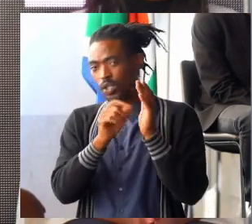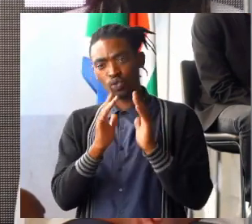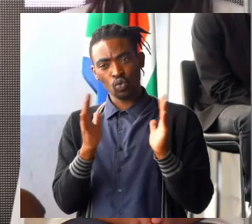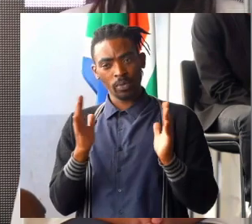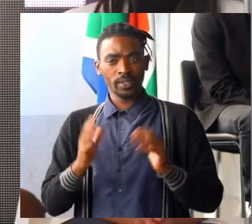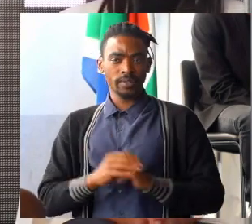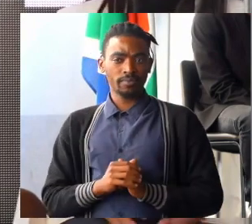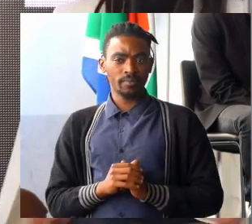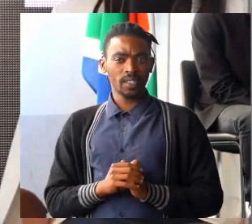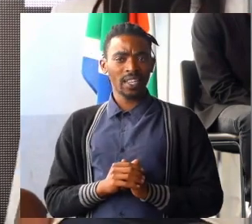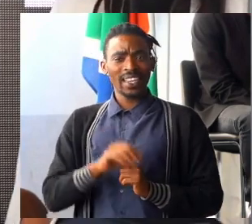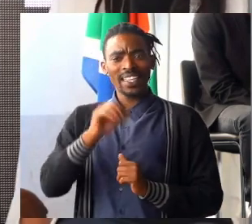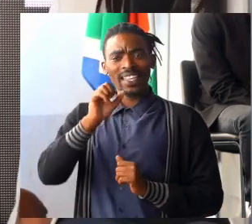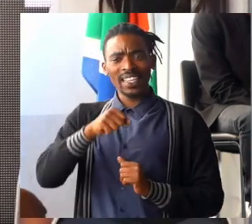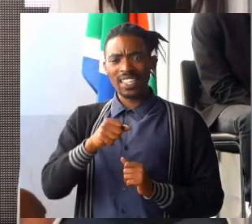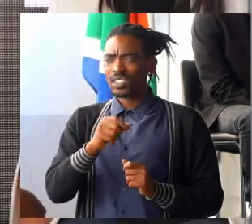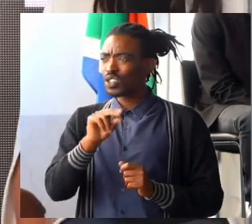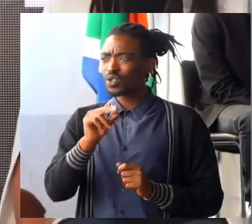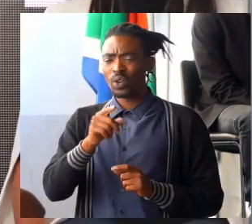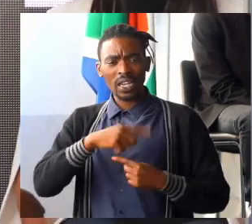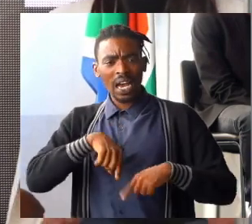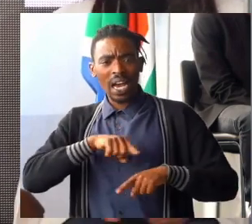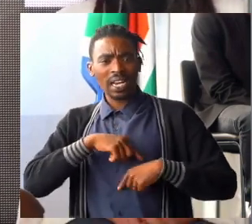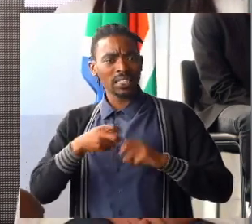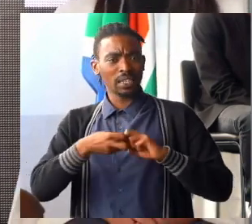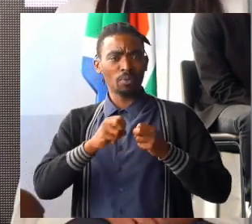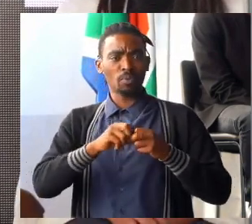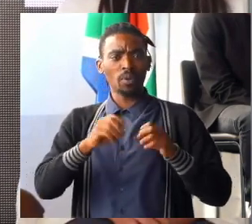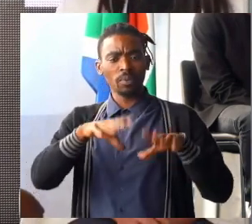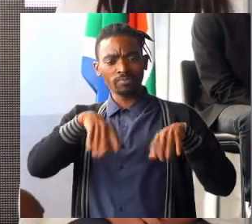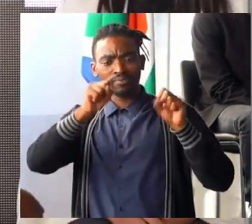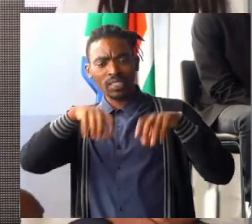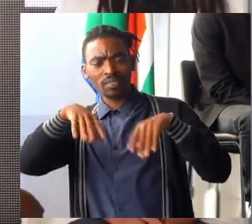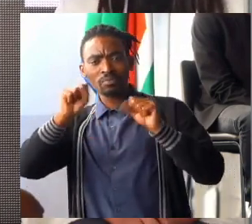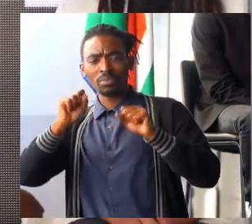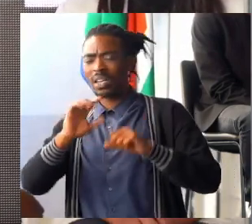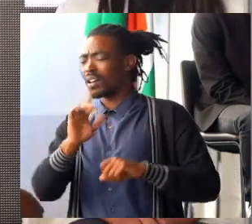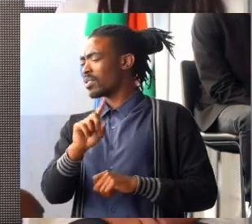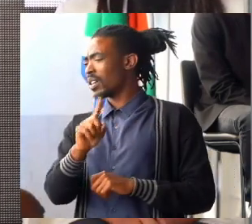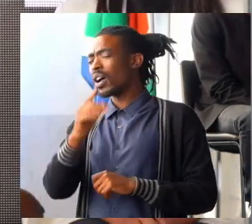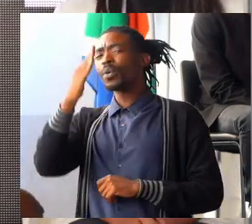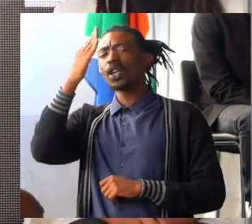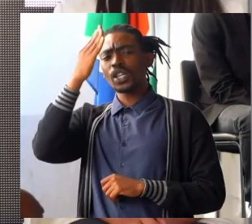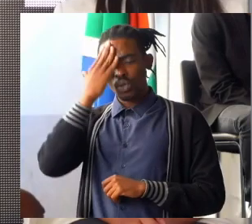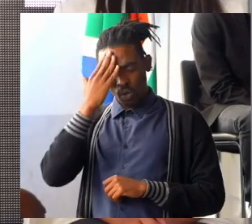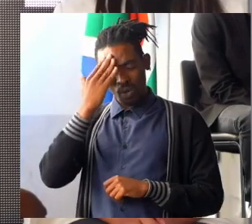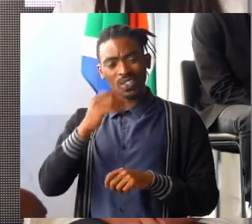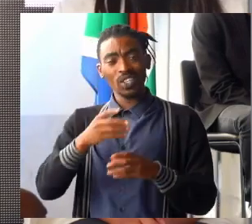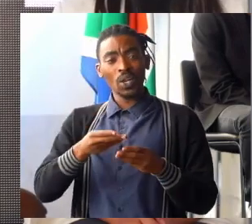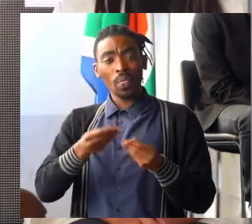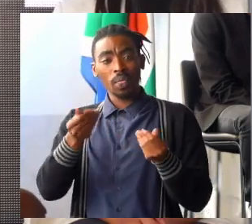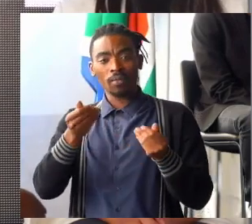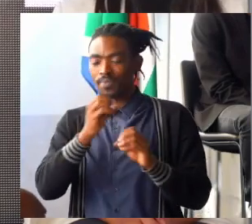it's not so much that we have load shedding that depresses us, it's that we know it is not going to be solved.